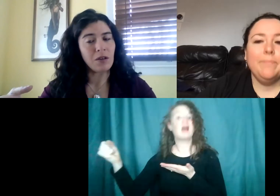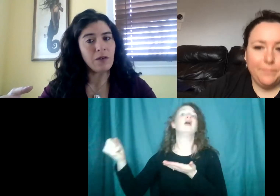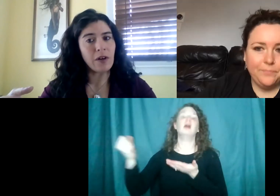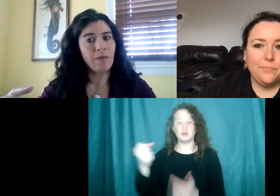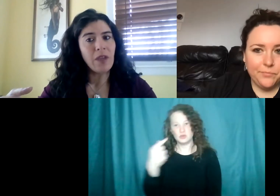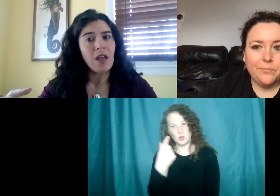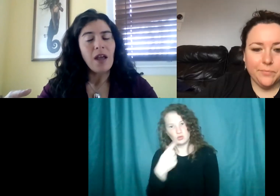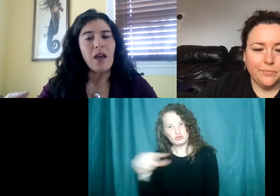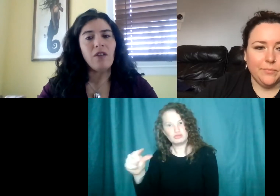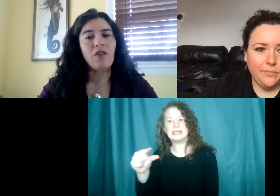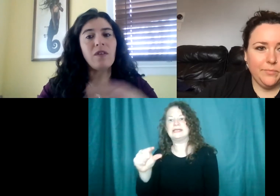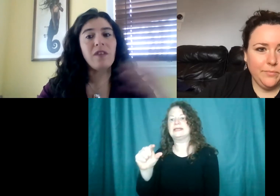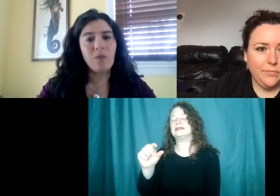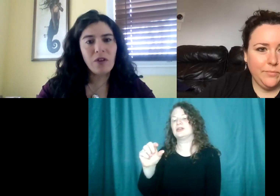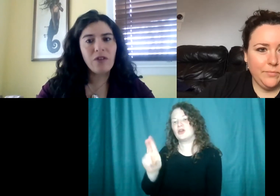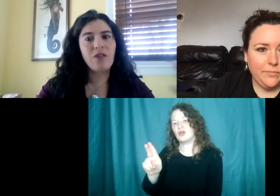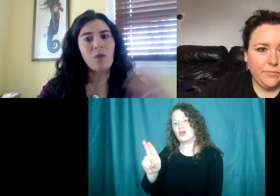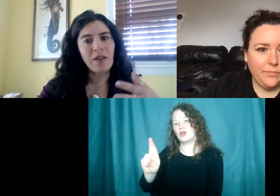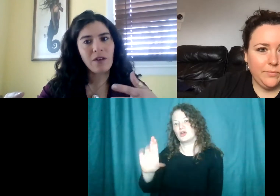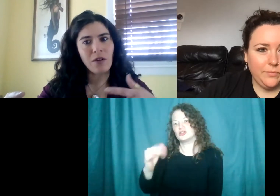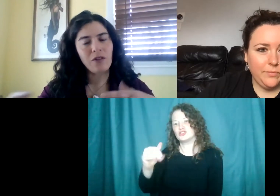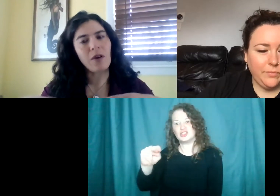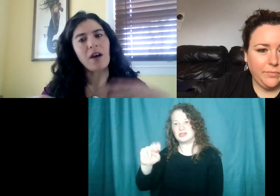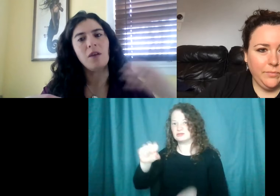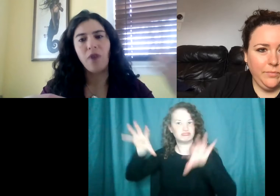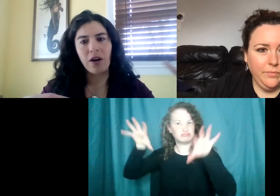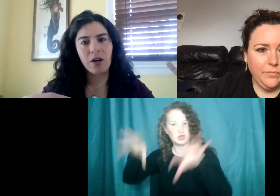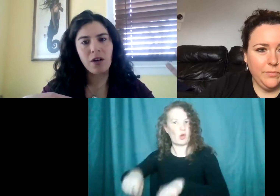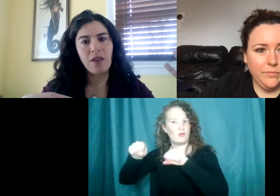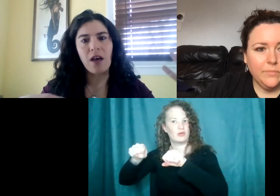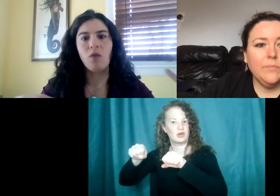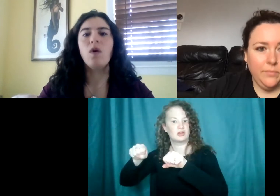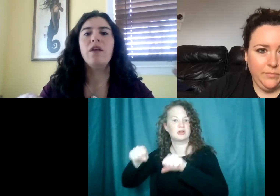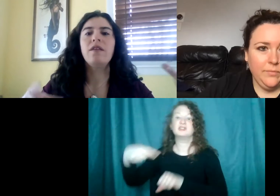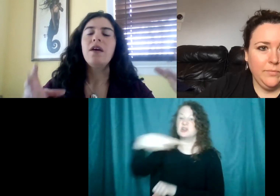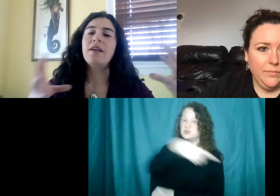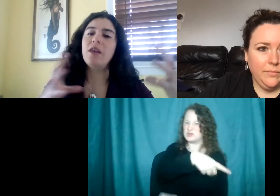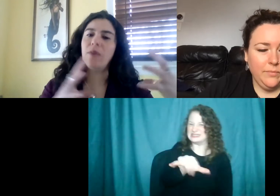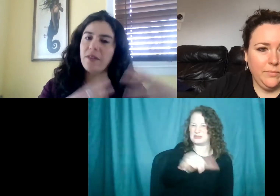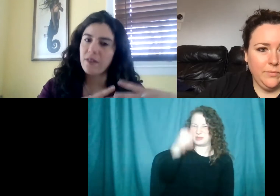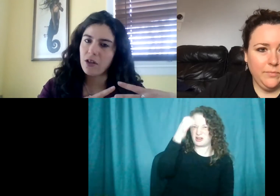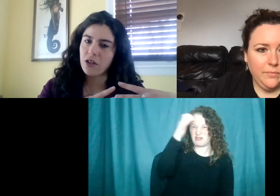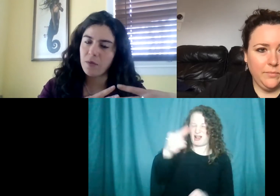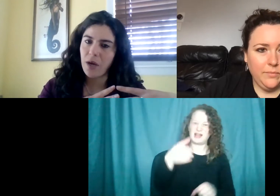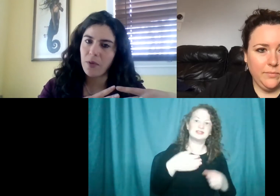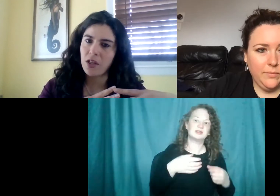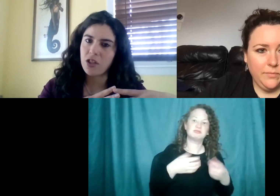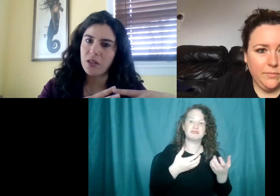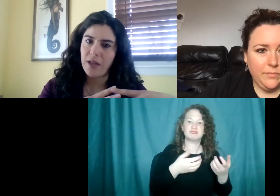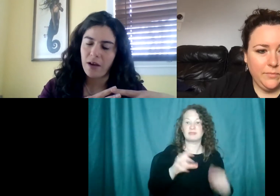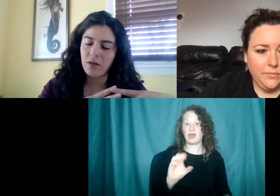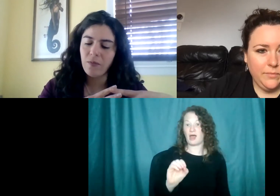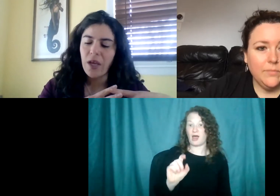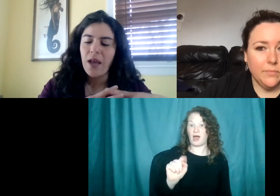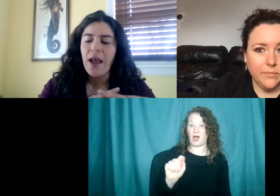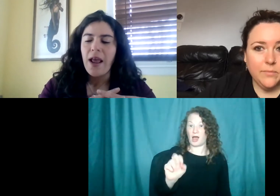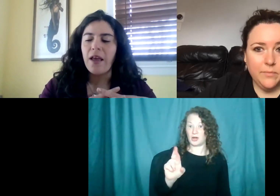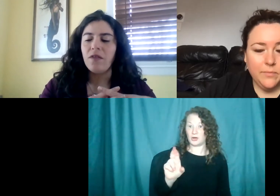took over. And so similar to the West Coast, you had a predator that was keeping the sea urchin population